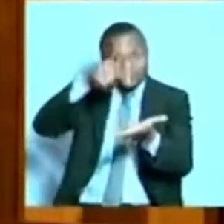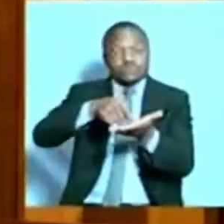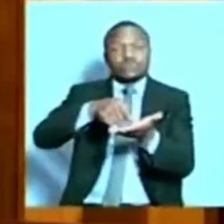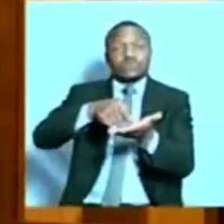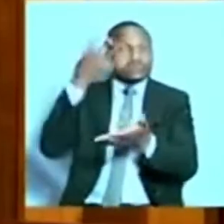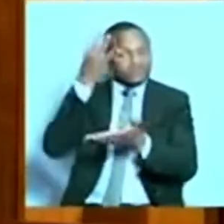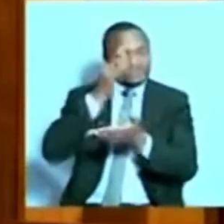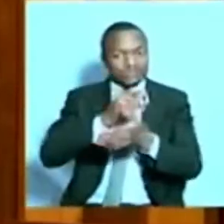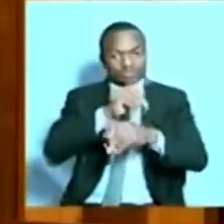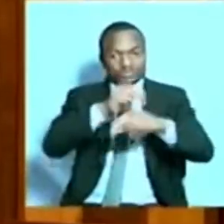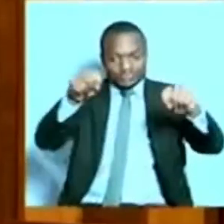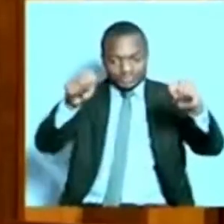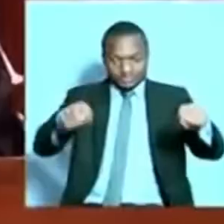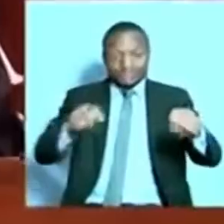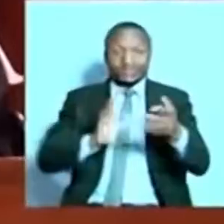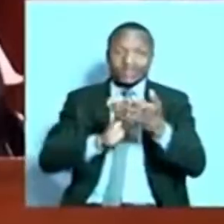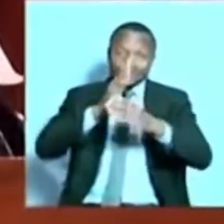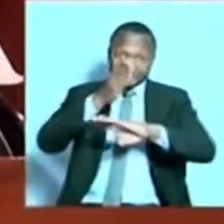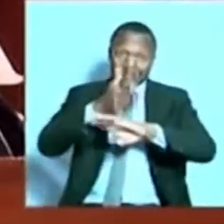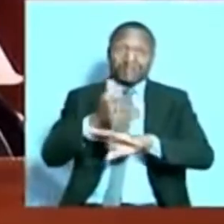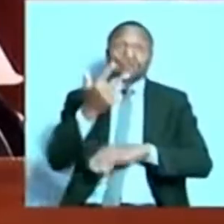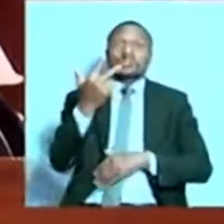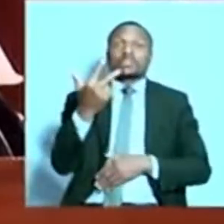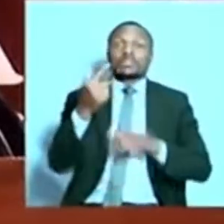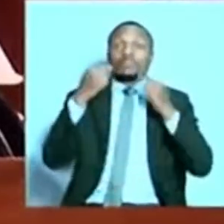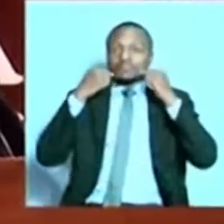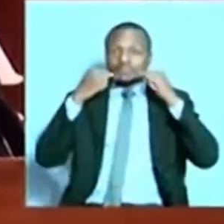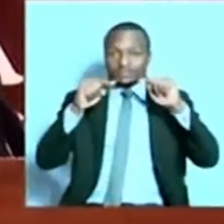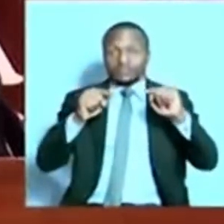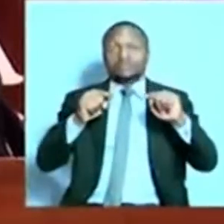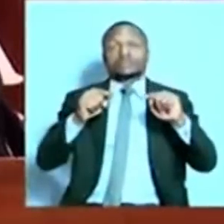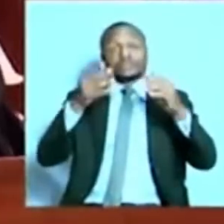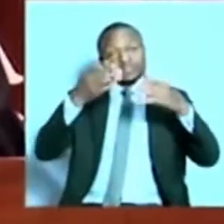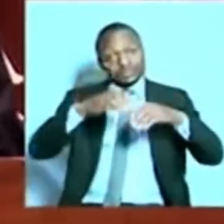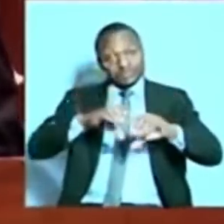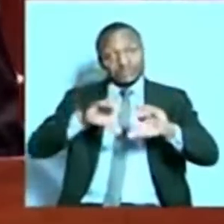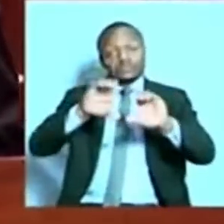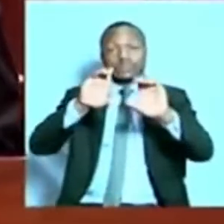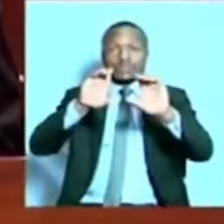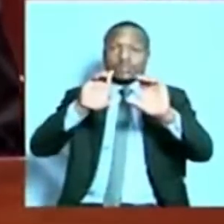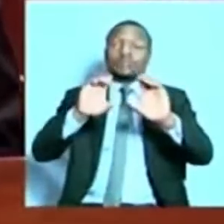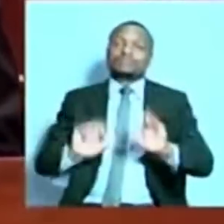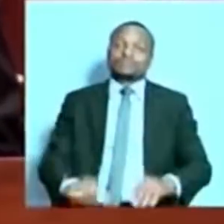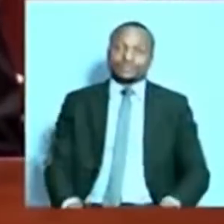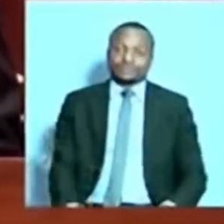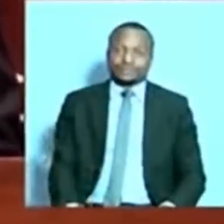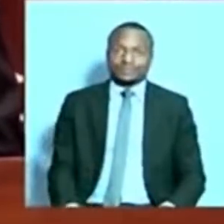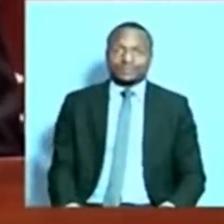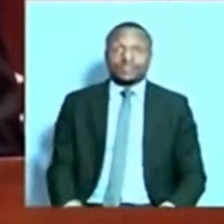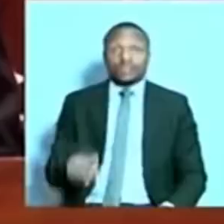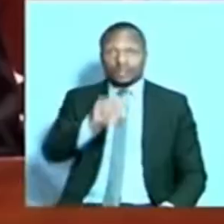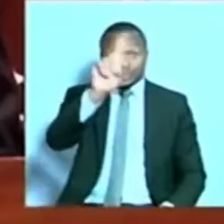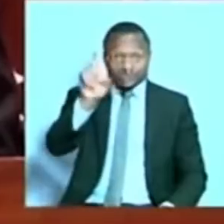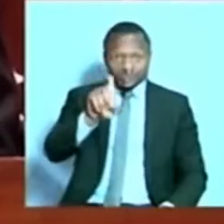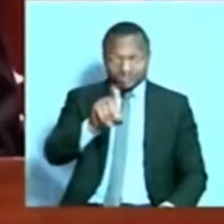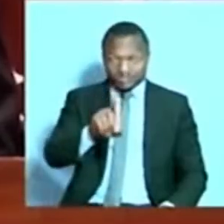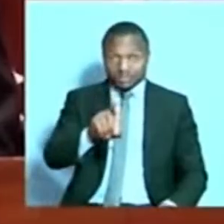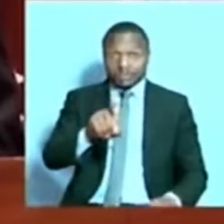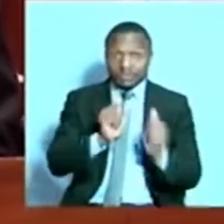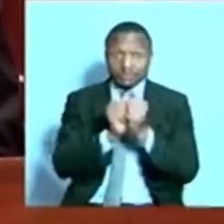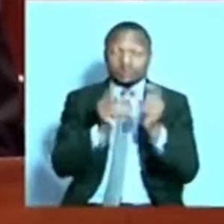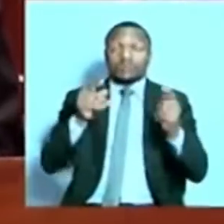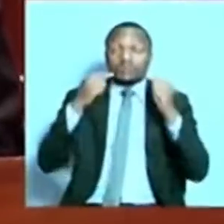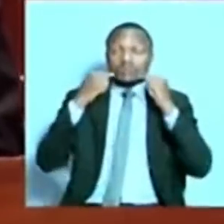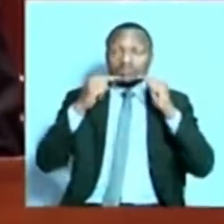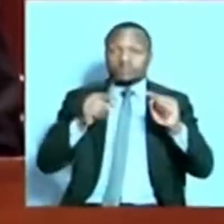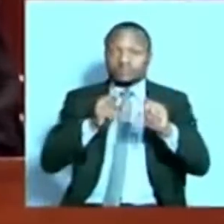at the table. After those three announcements, the House did proceed to consider the question without notice during her